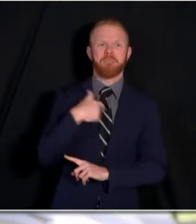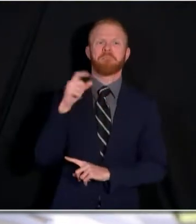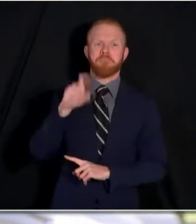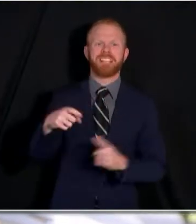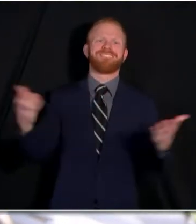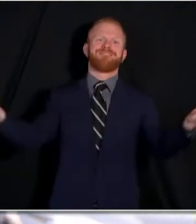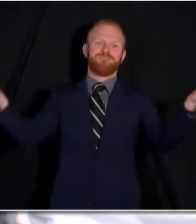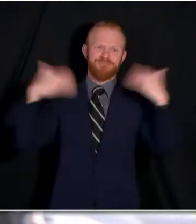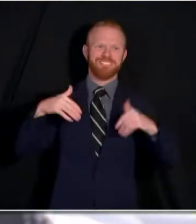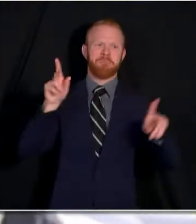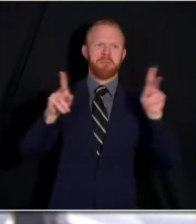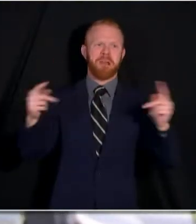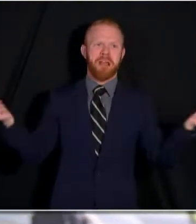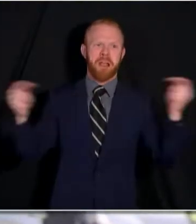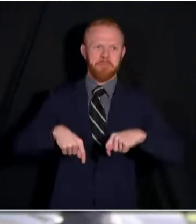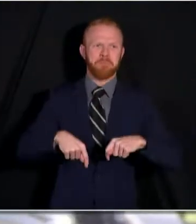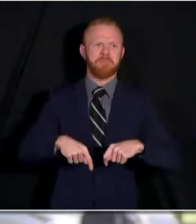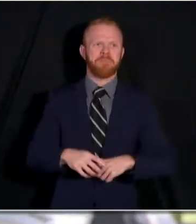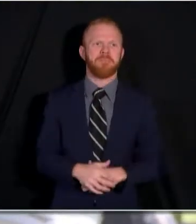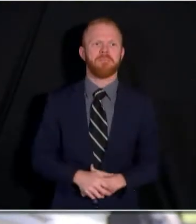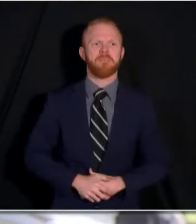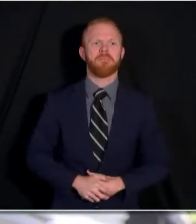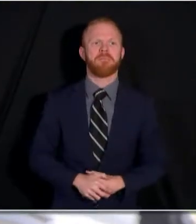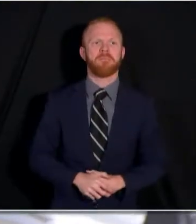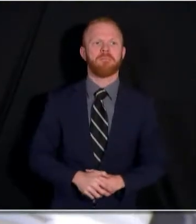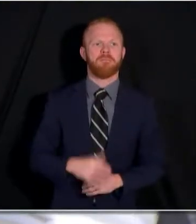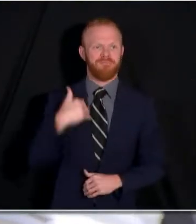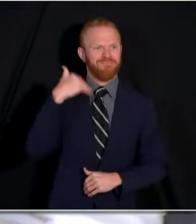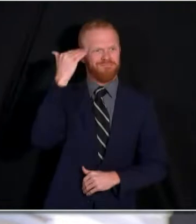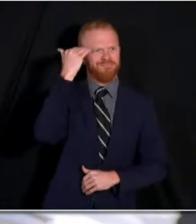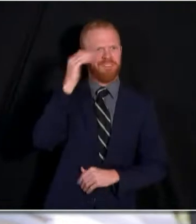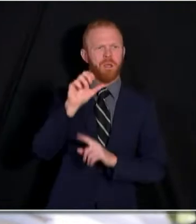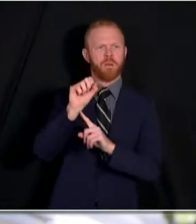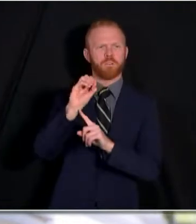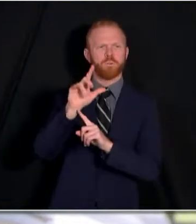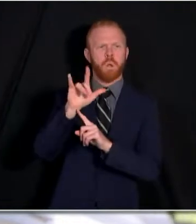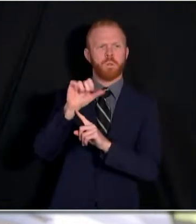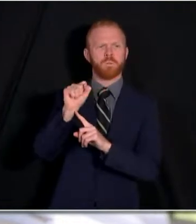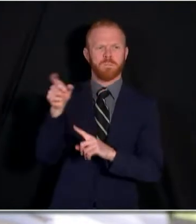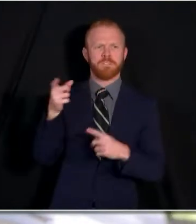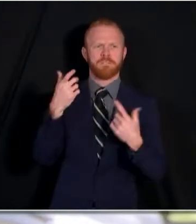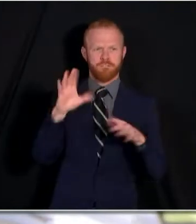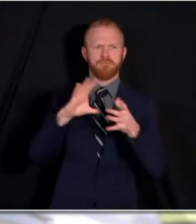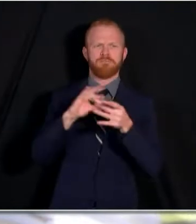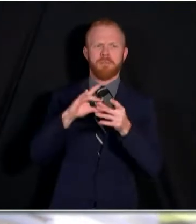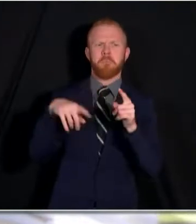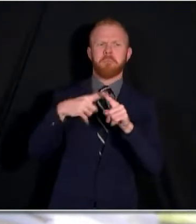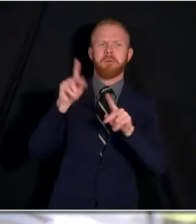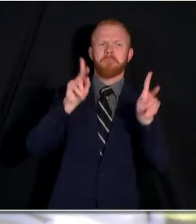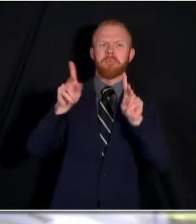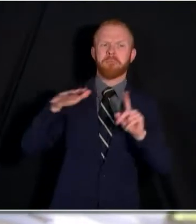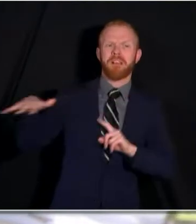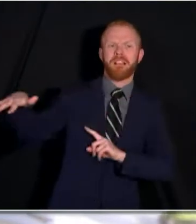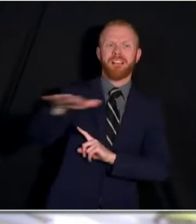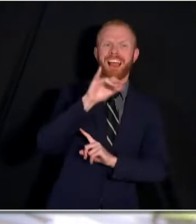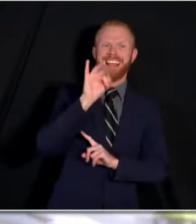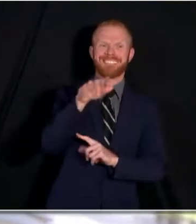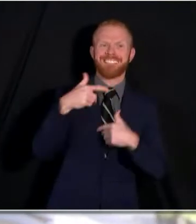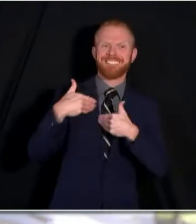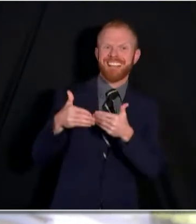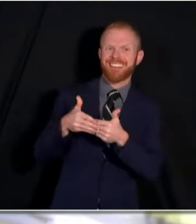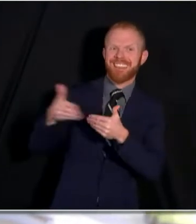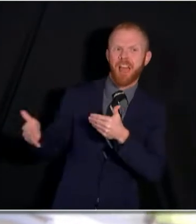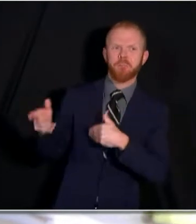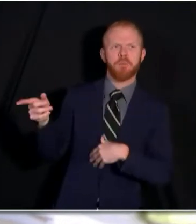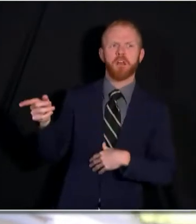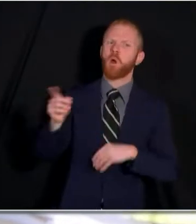Supervisor Solis and I are focused on that ride to the vaccines. For folks that are out there, give a neighbor who doesn't have transportation a ride here. There's no better